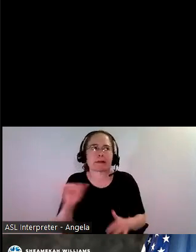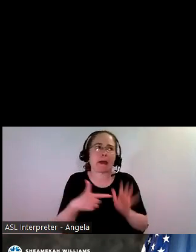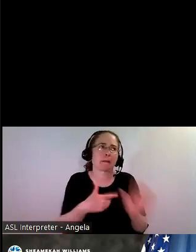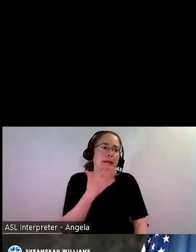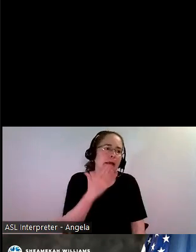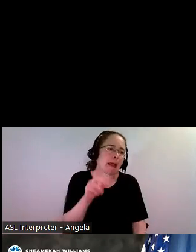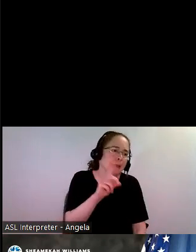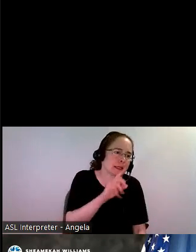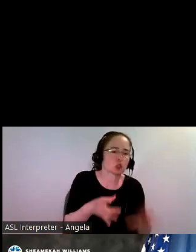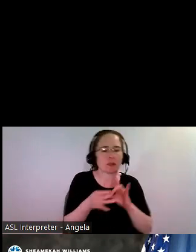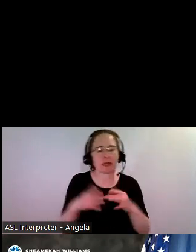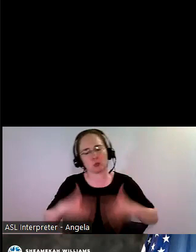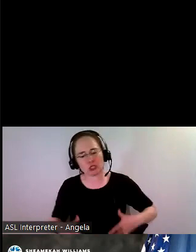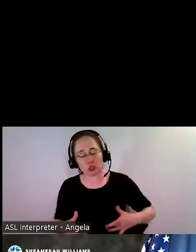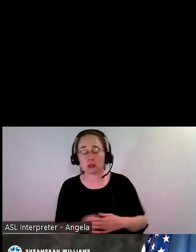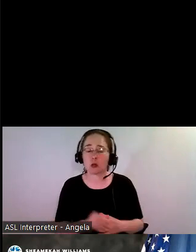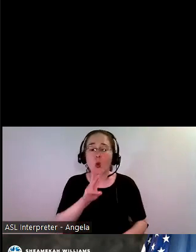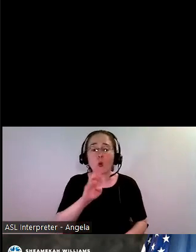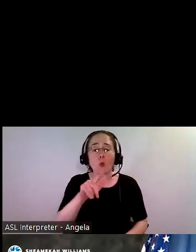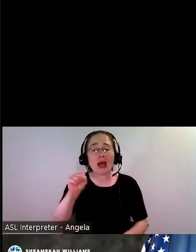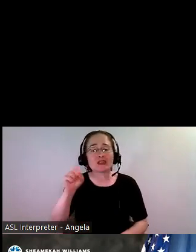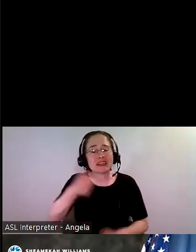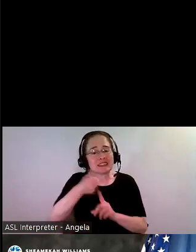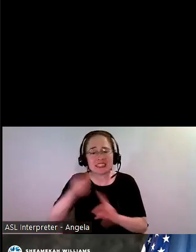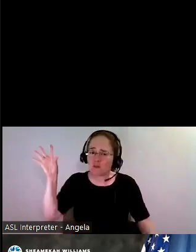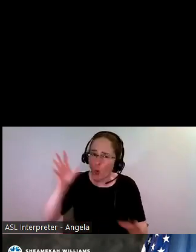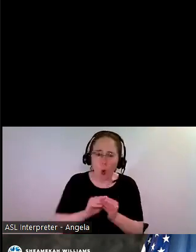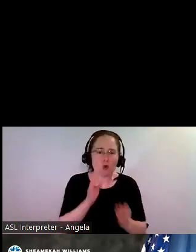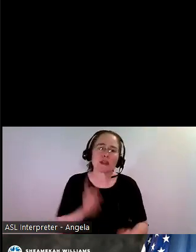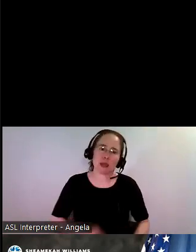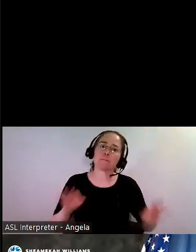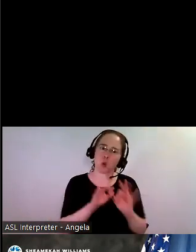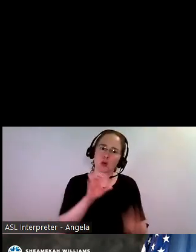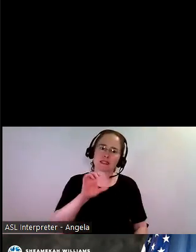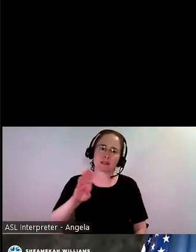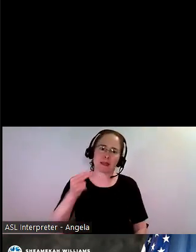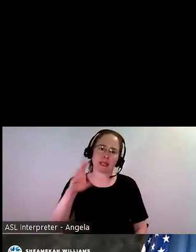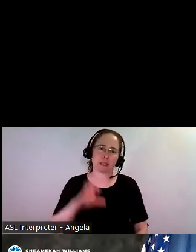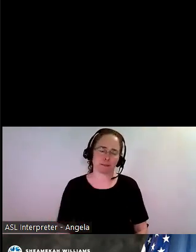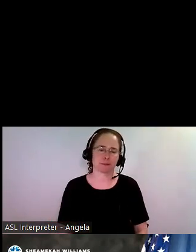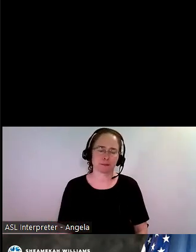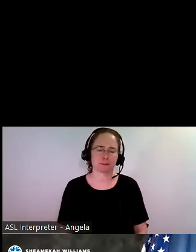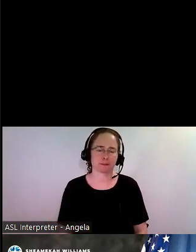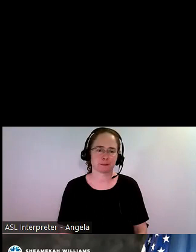to depression. So wellness as a whole is really important in a CCBHC. Next slide, please.